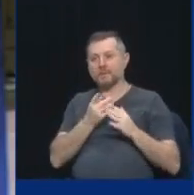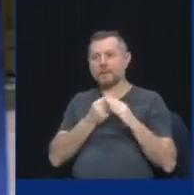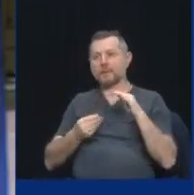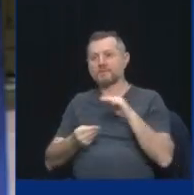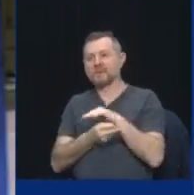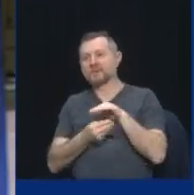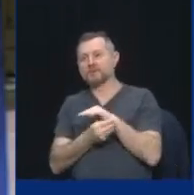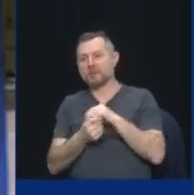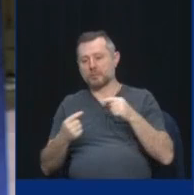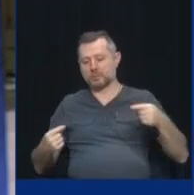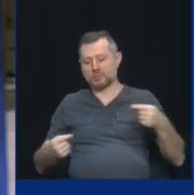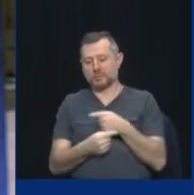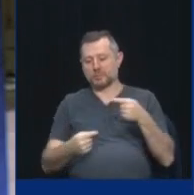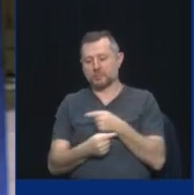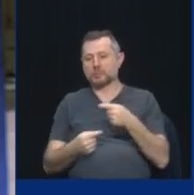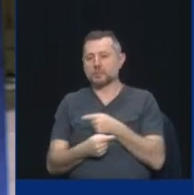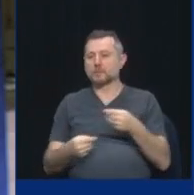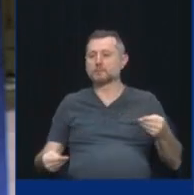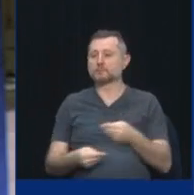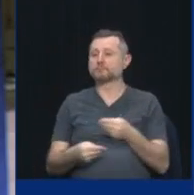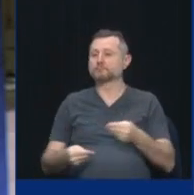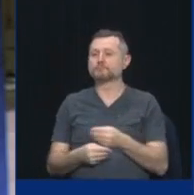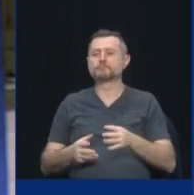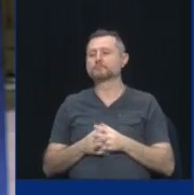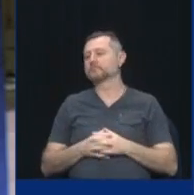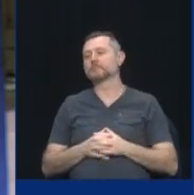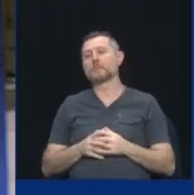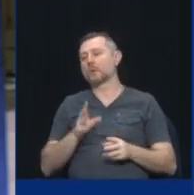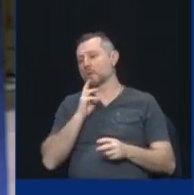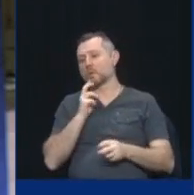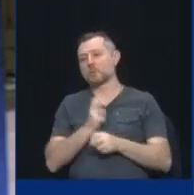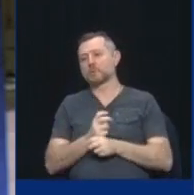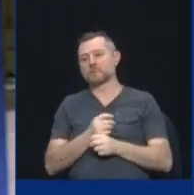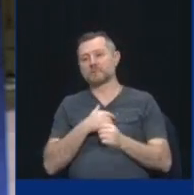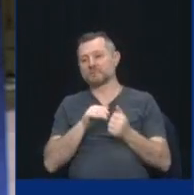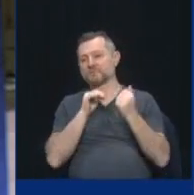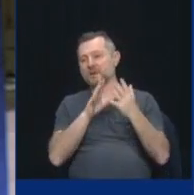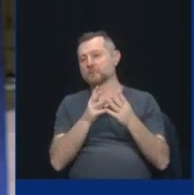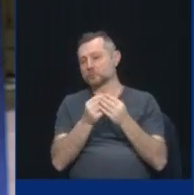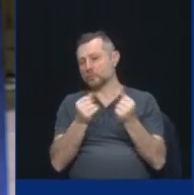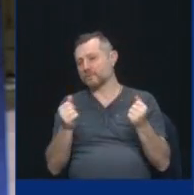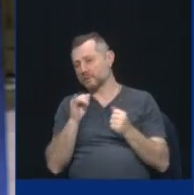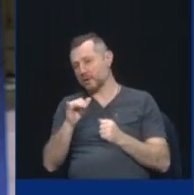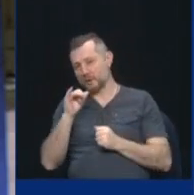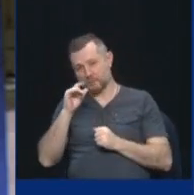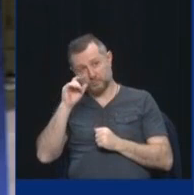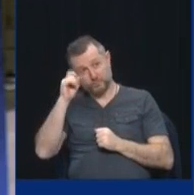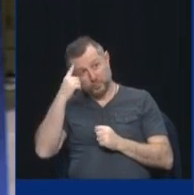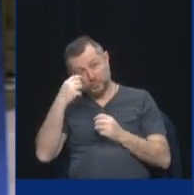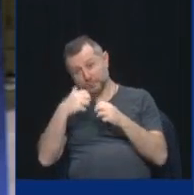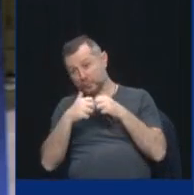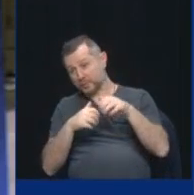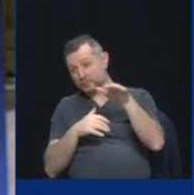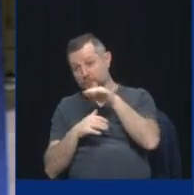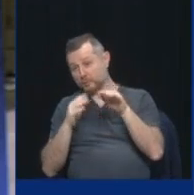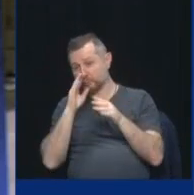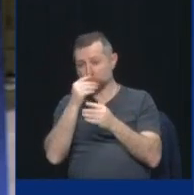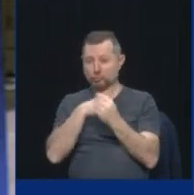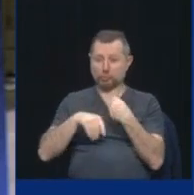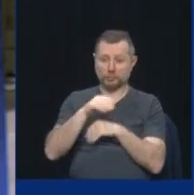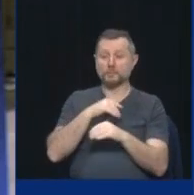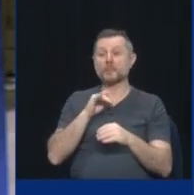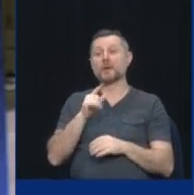itself. It's hard to take on the bureaucracy. But in the Gateway, we have to